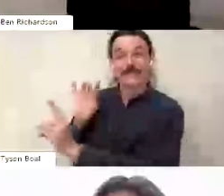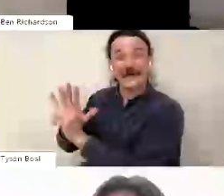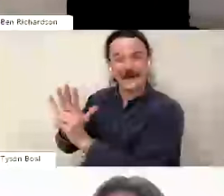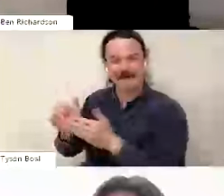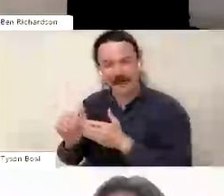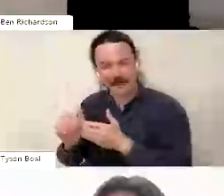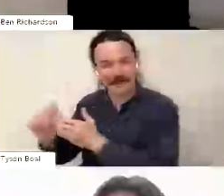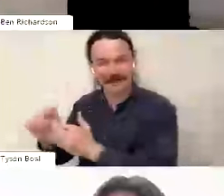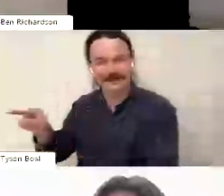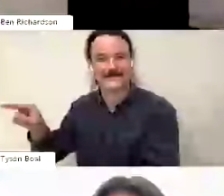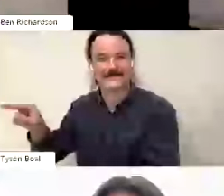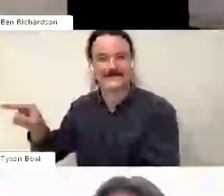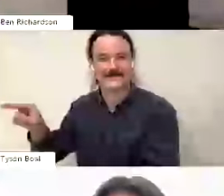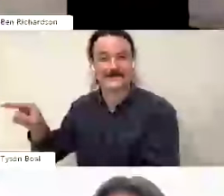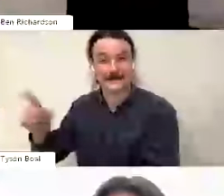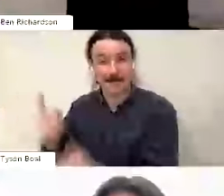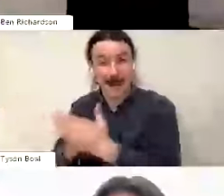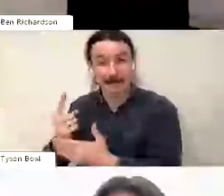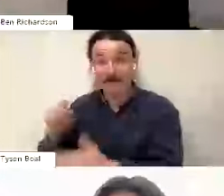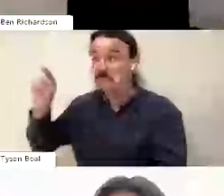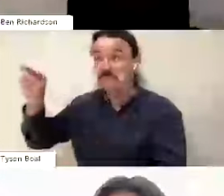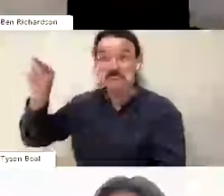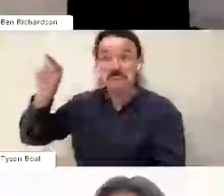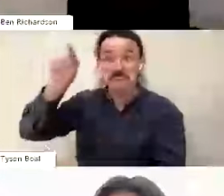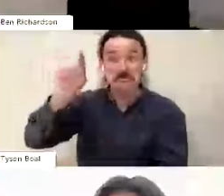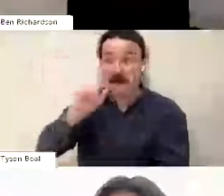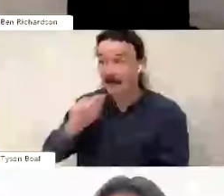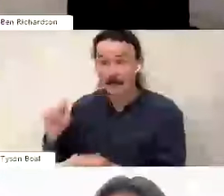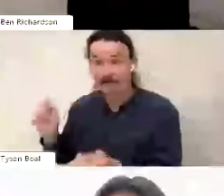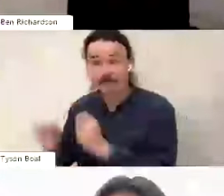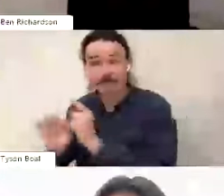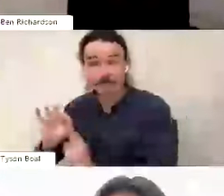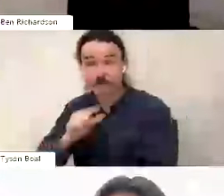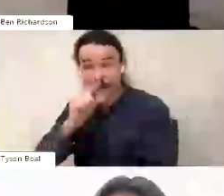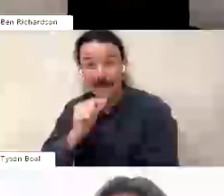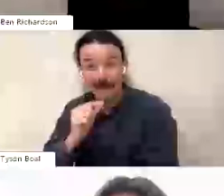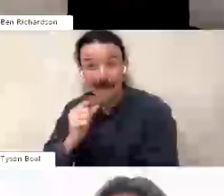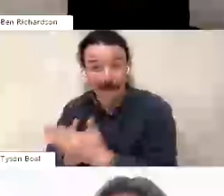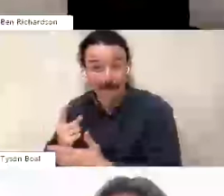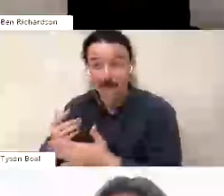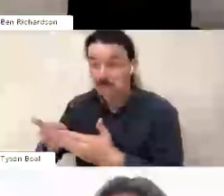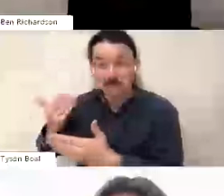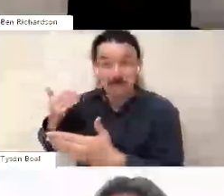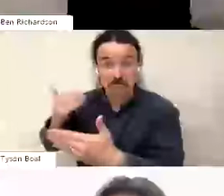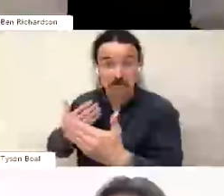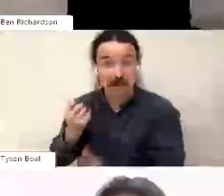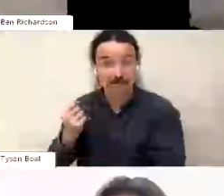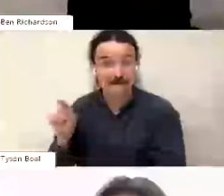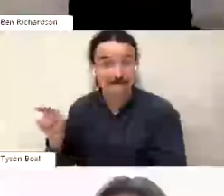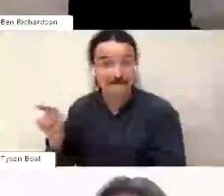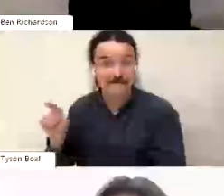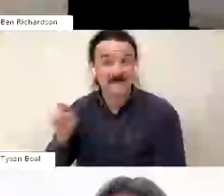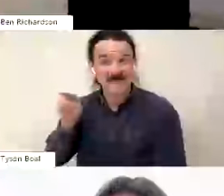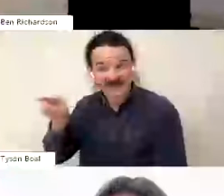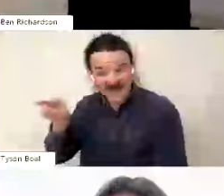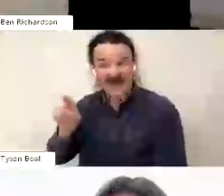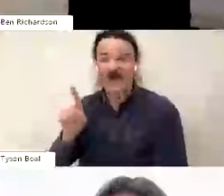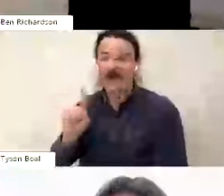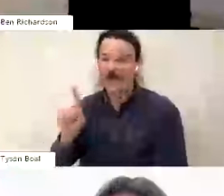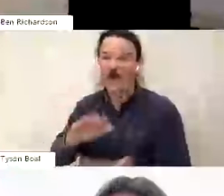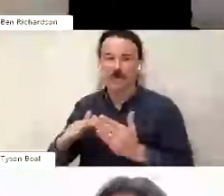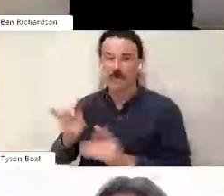happen. It absolutely happens, and things can turn around. But that's what's got to be led by the